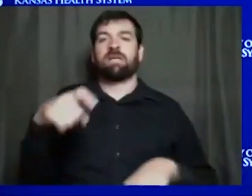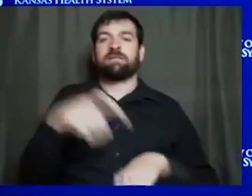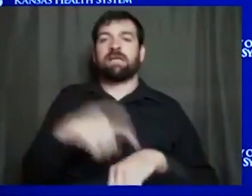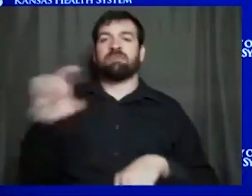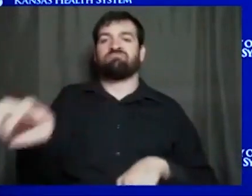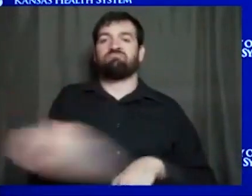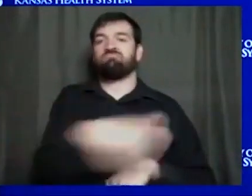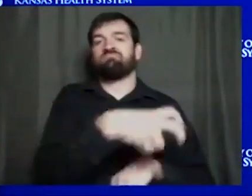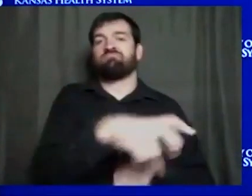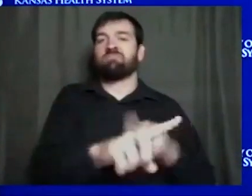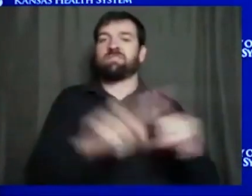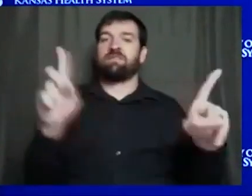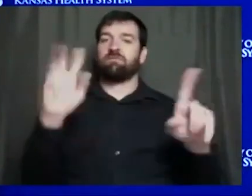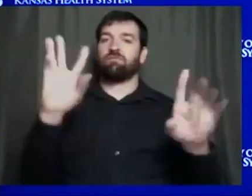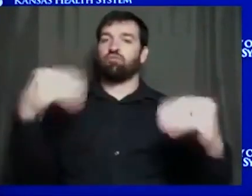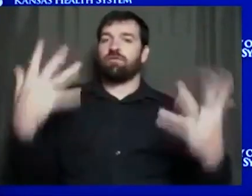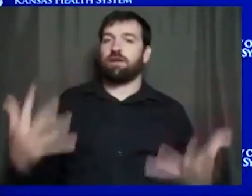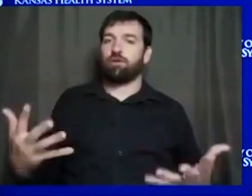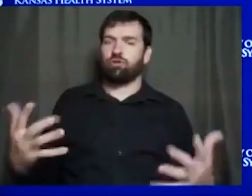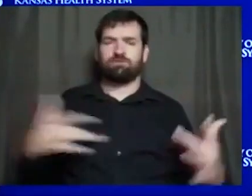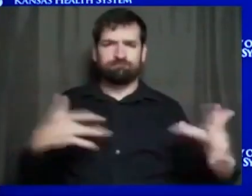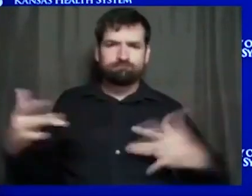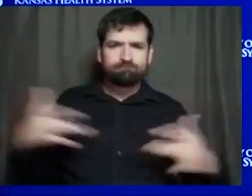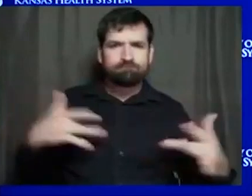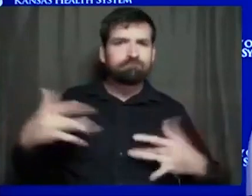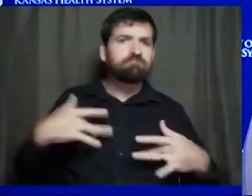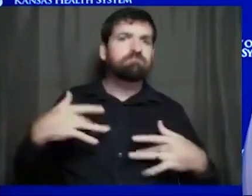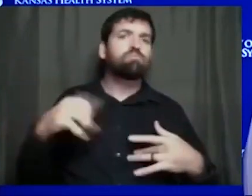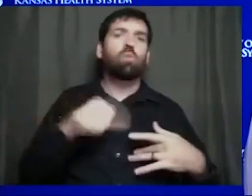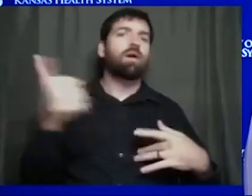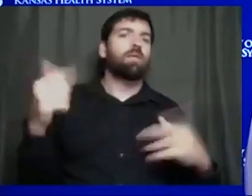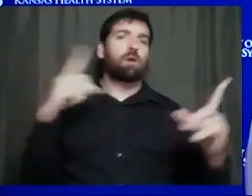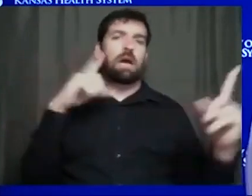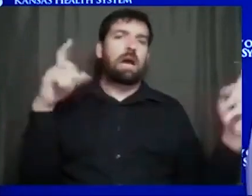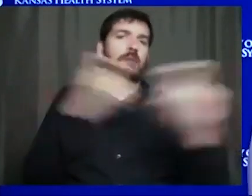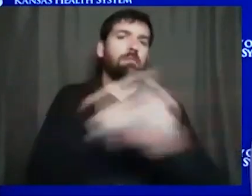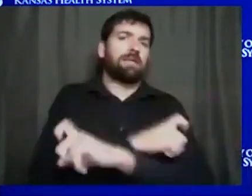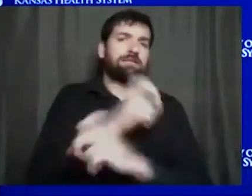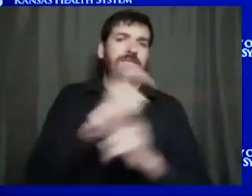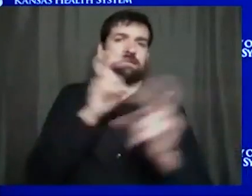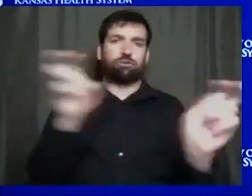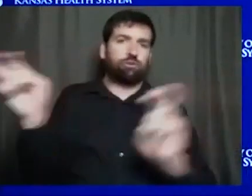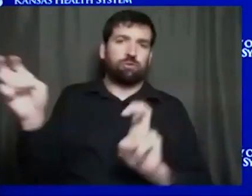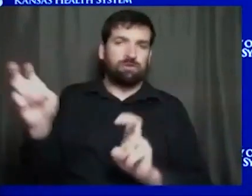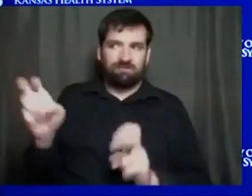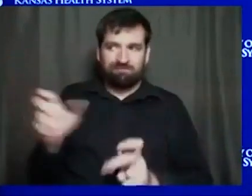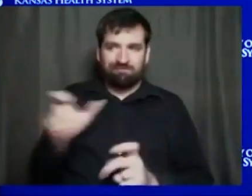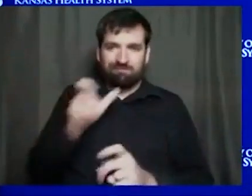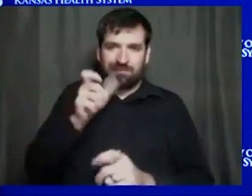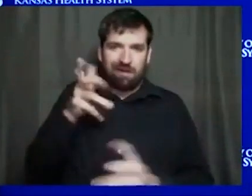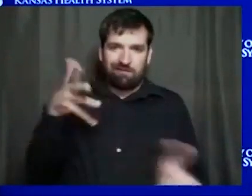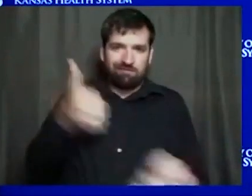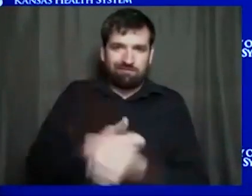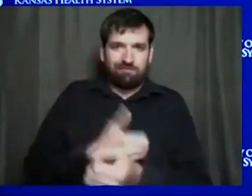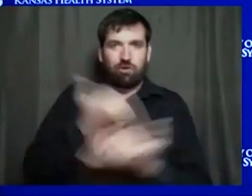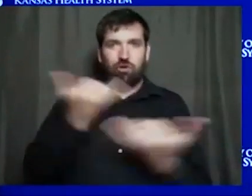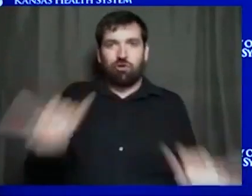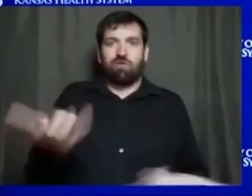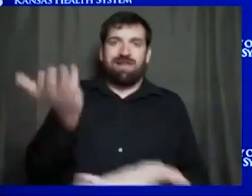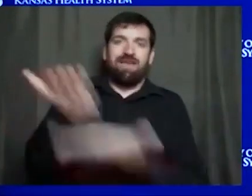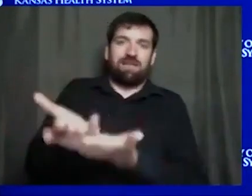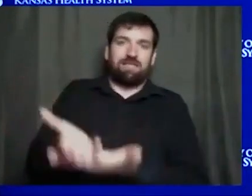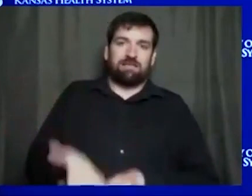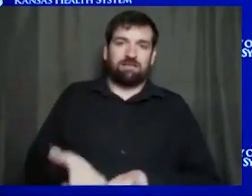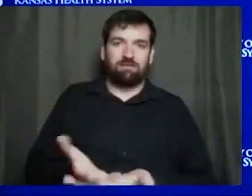just worry me on what other complex issues they are not up to date with the current evidence and what the current evidence supports for keeping you and